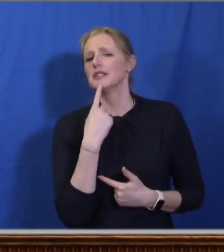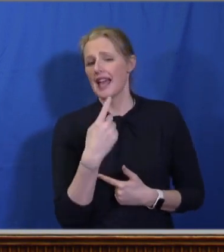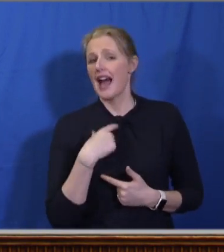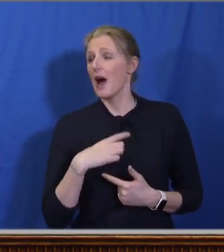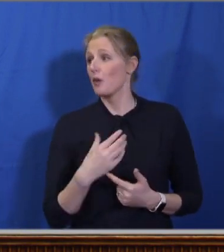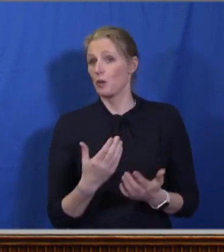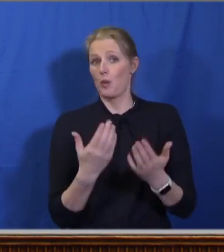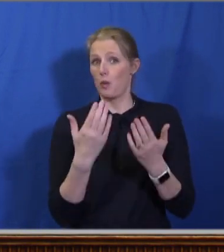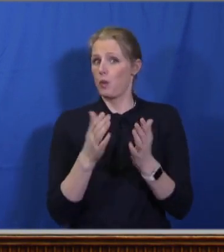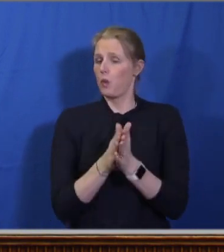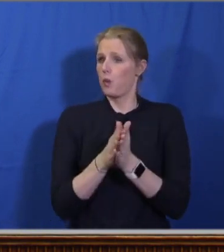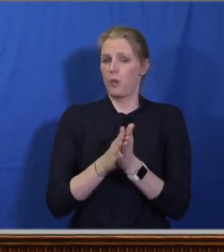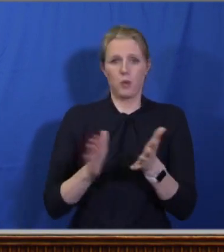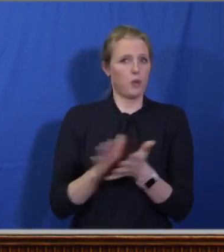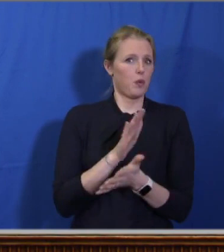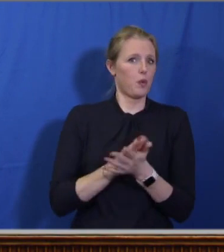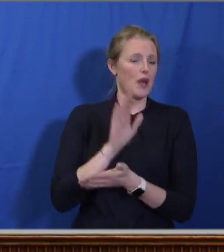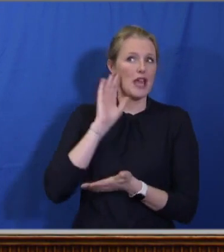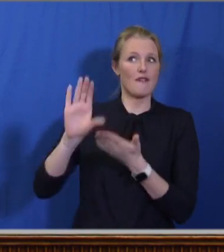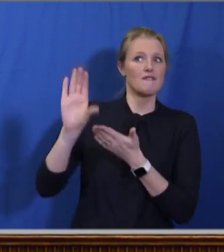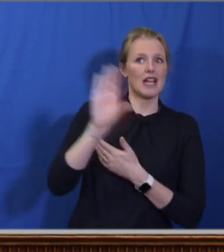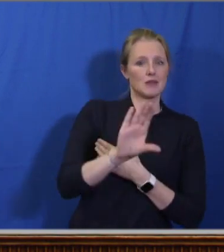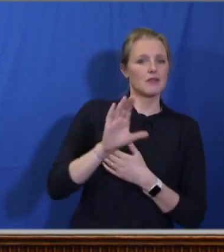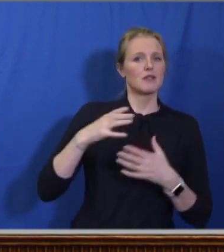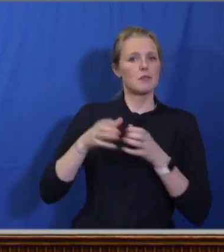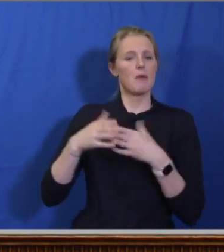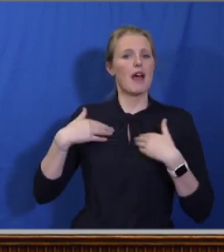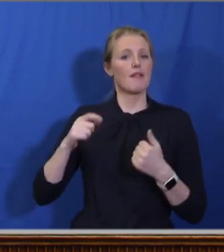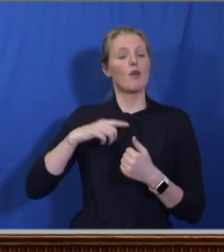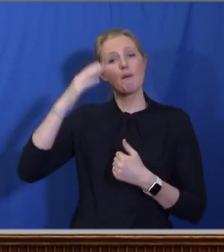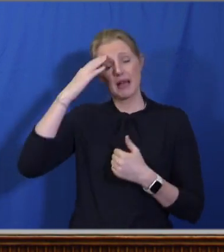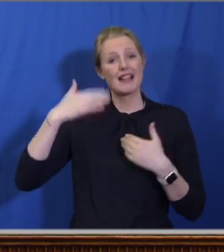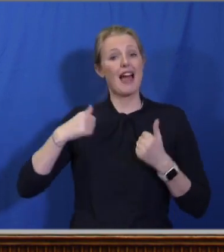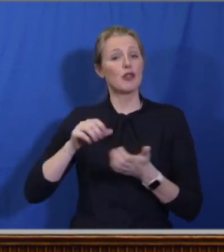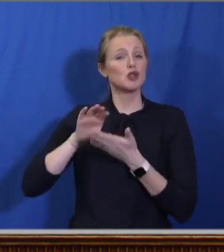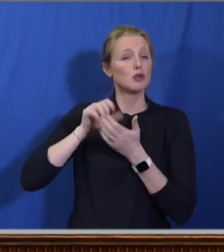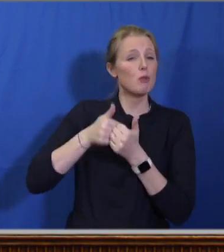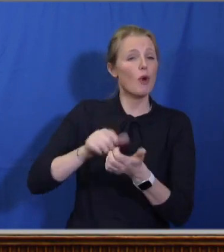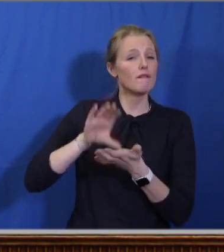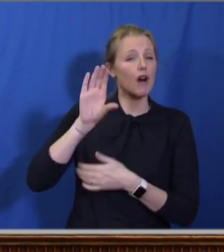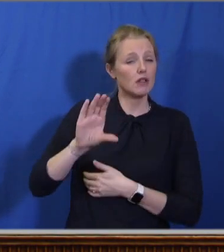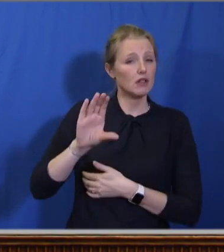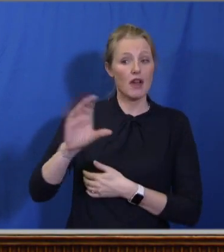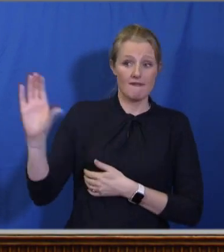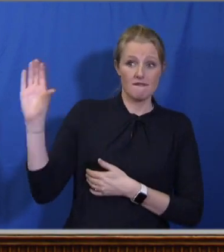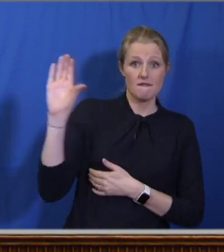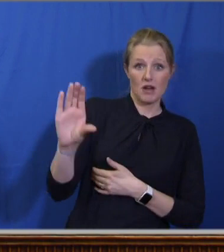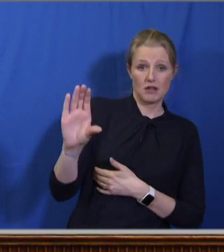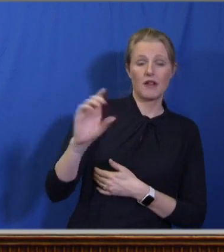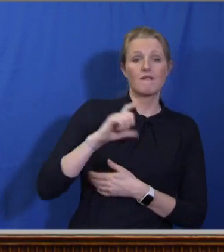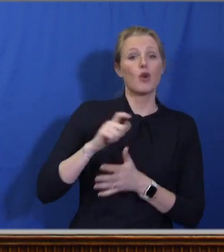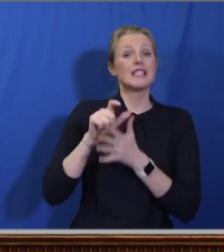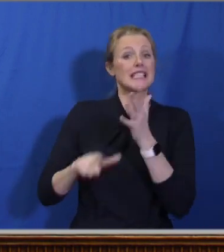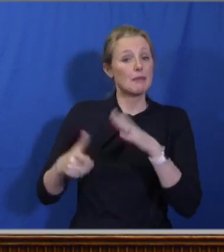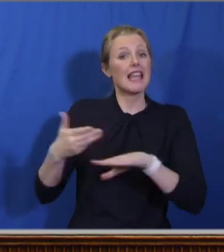the investment that's recently came from the Department of Health from the Mental Health Support Fund. There was a pot of money that has went into disability